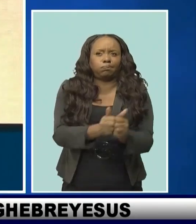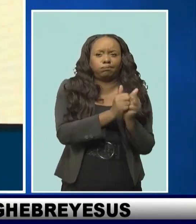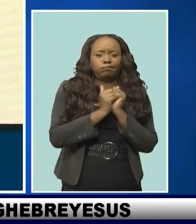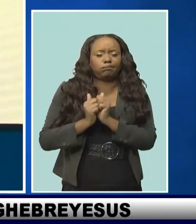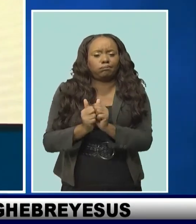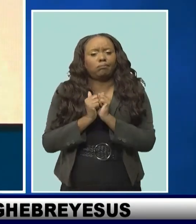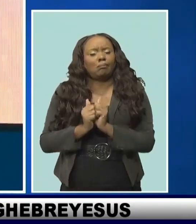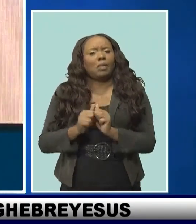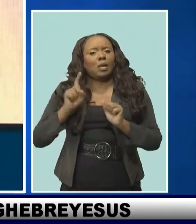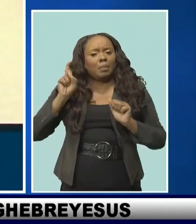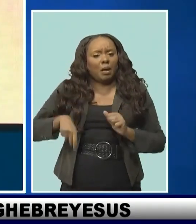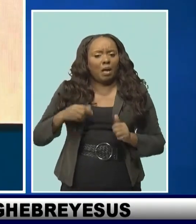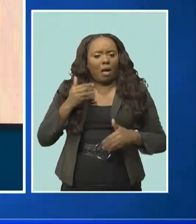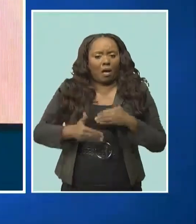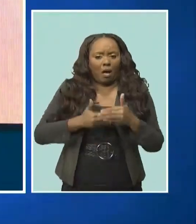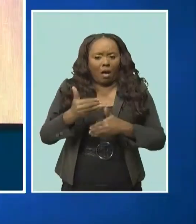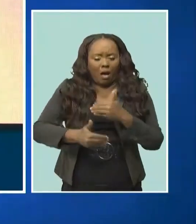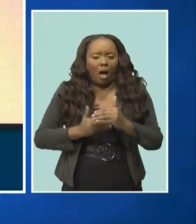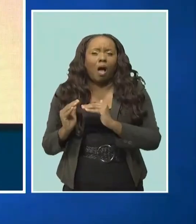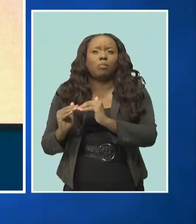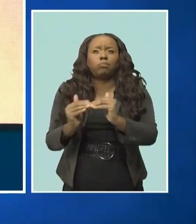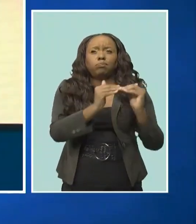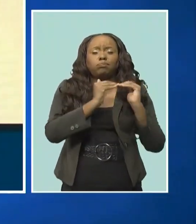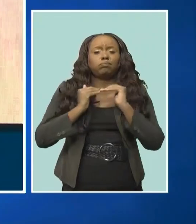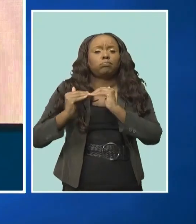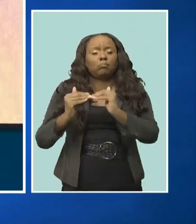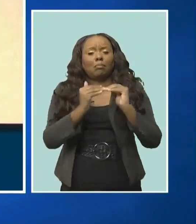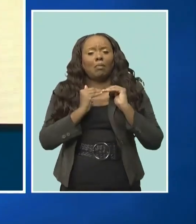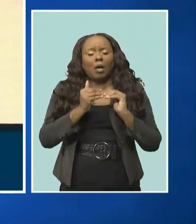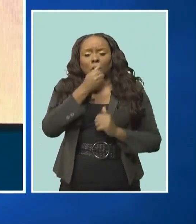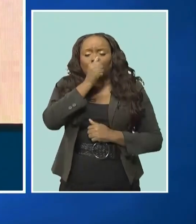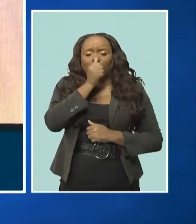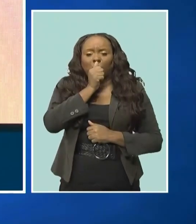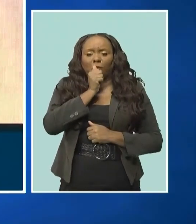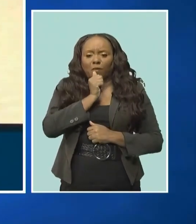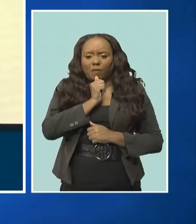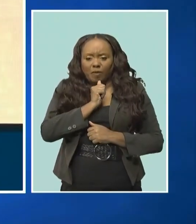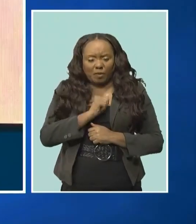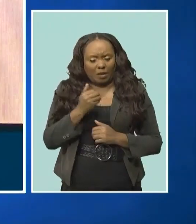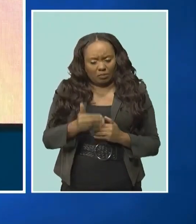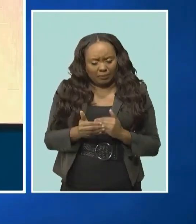that's based on equity, resilience,